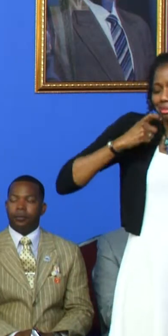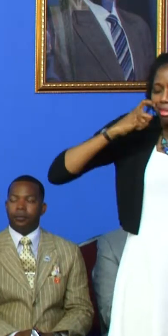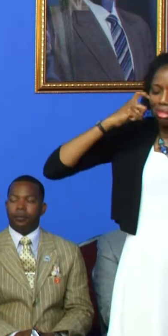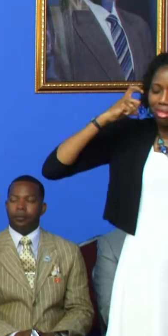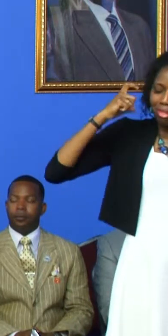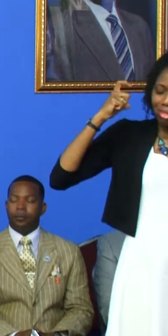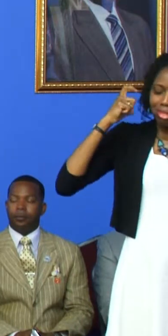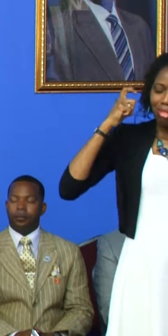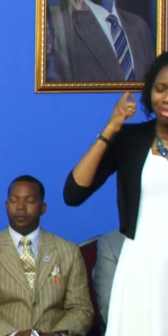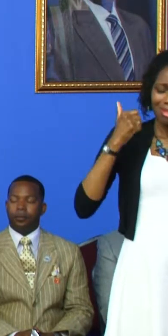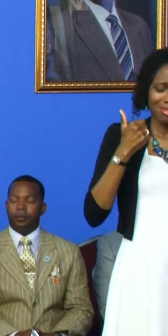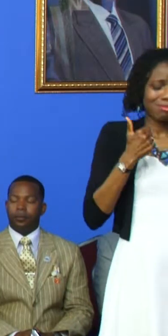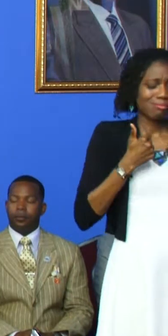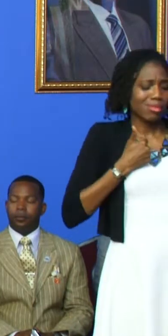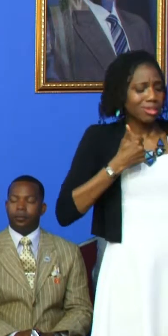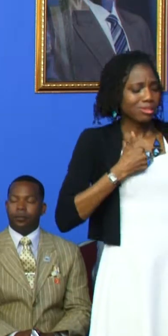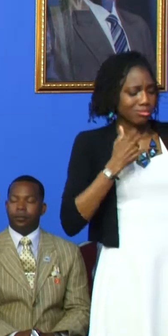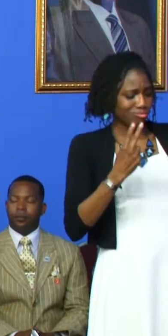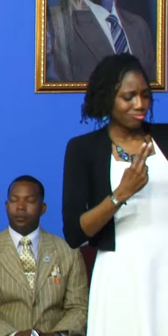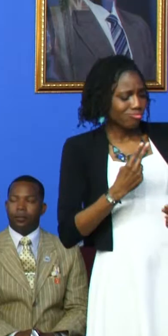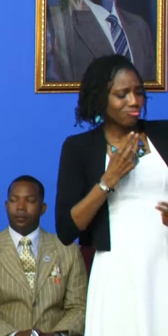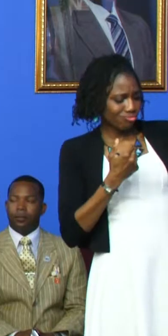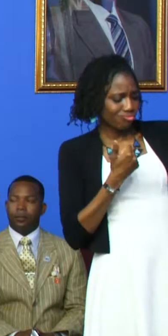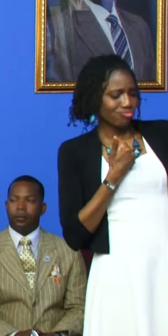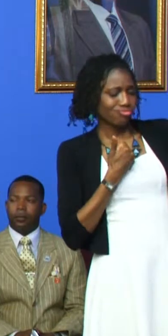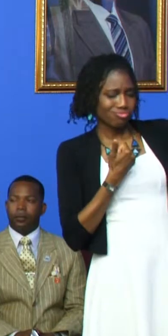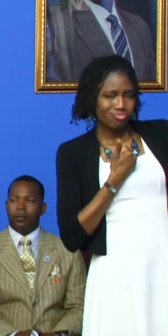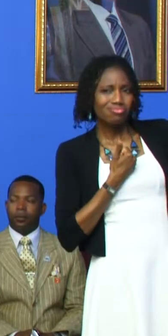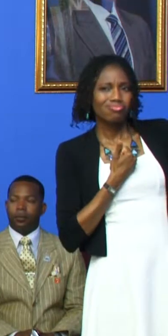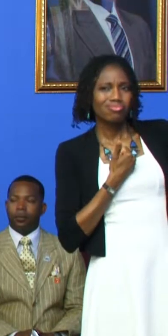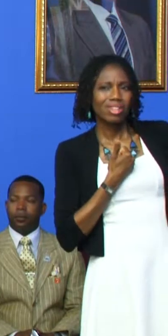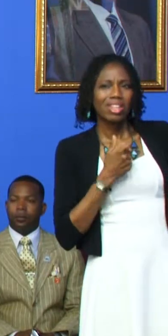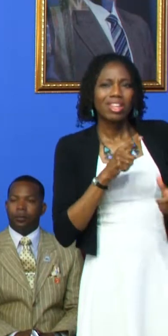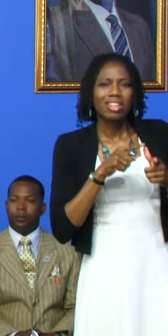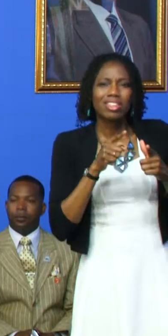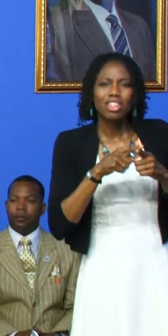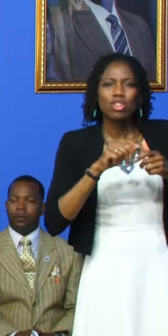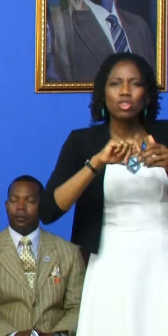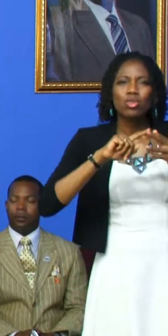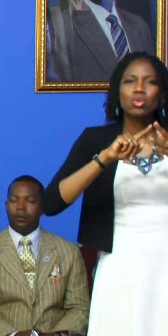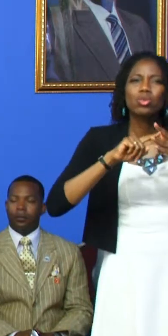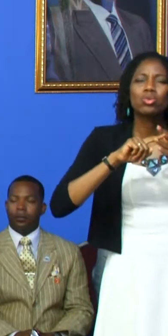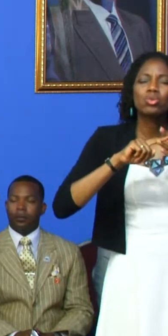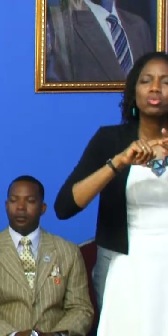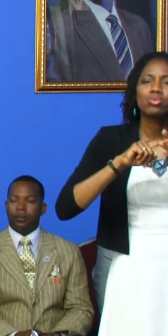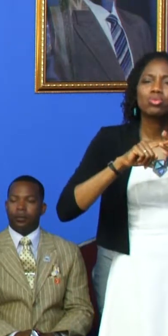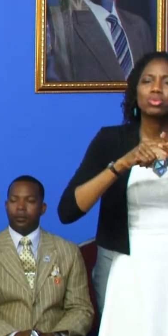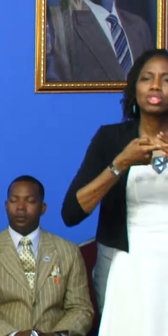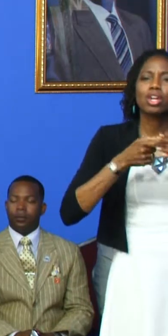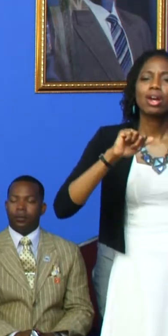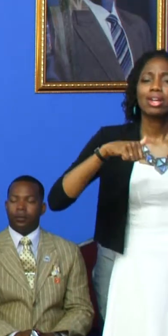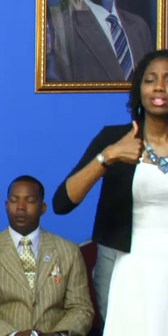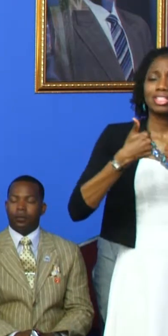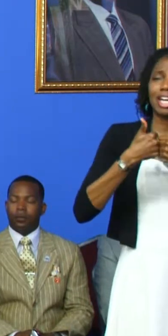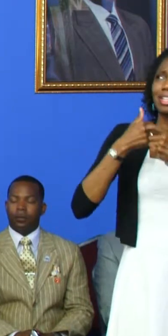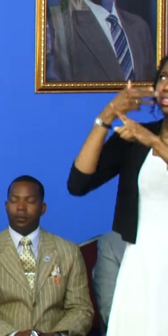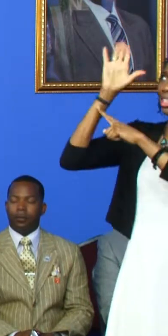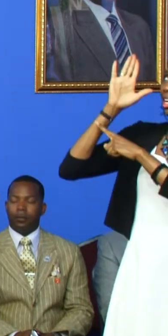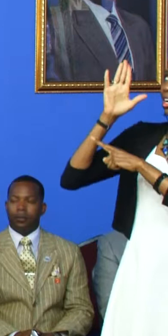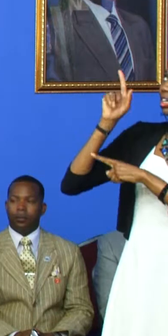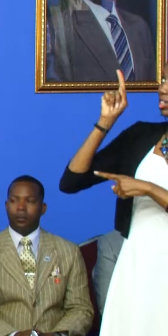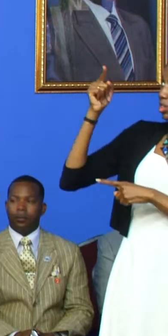so enamored with yourself till you start challenging God himself.